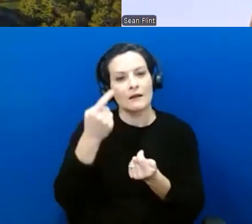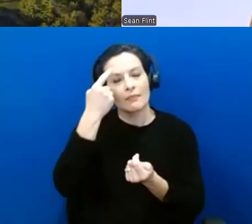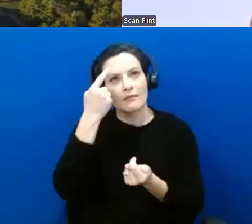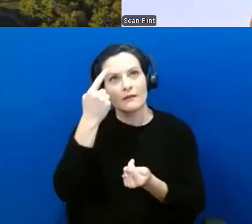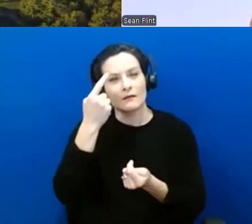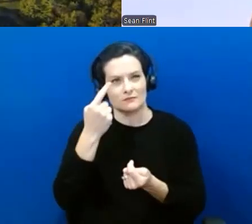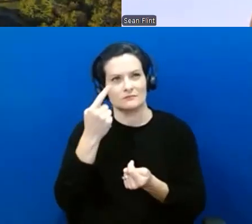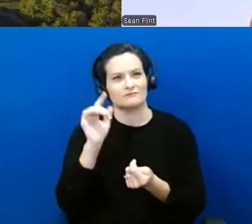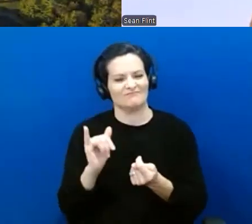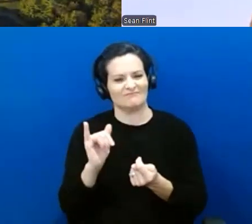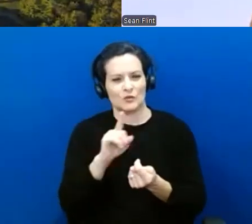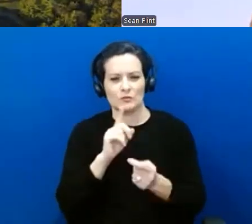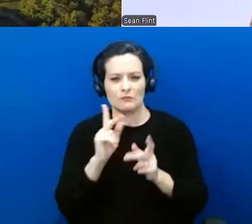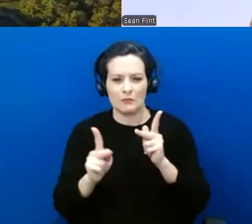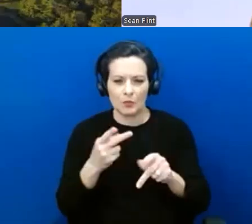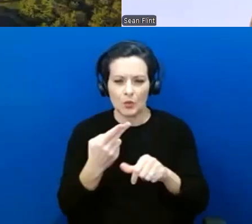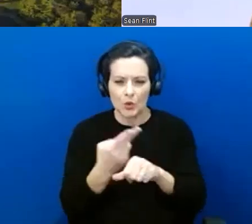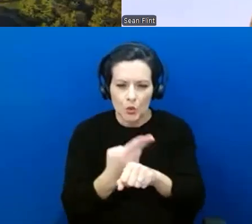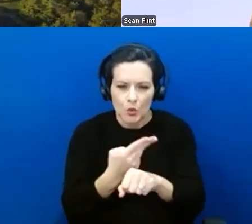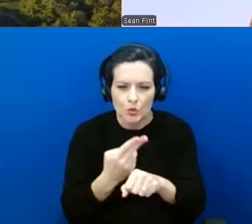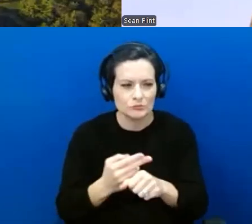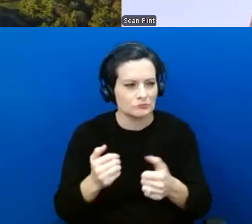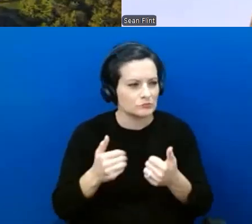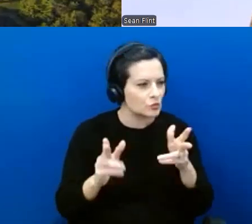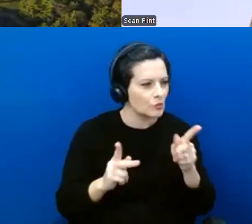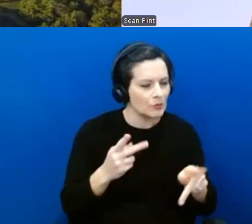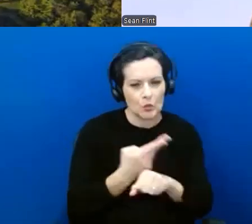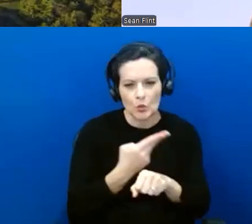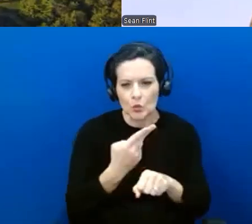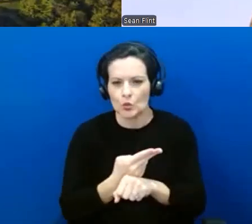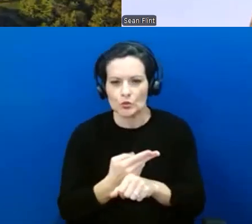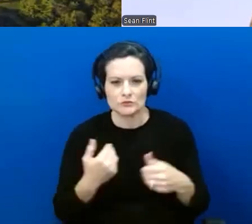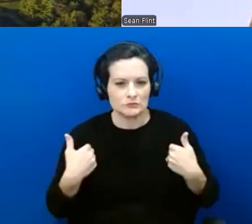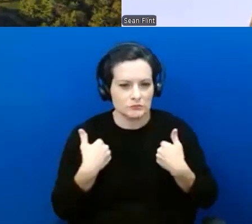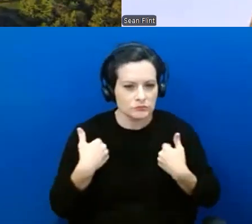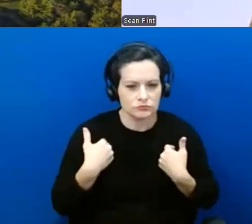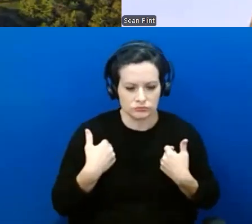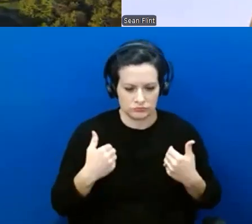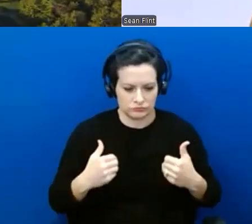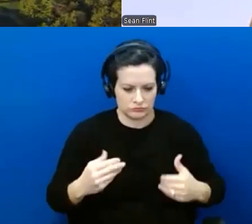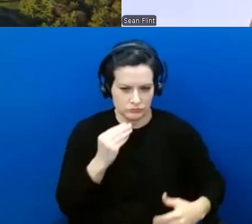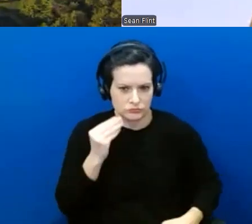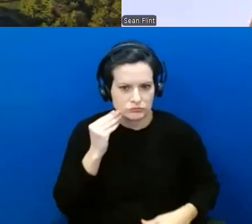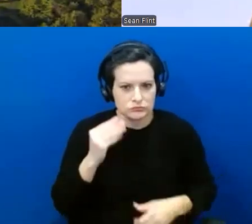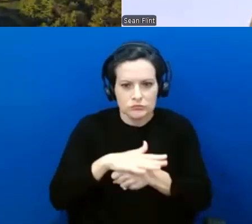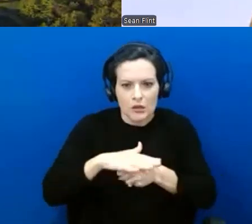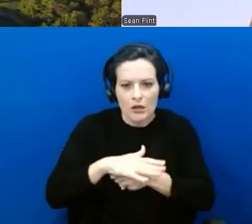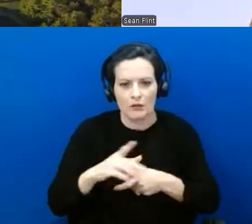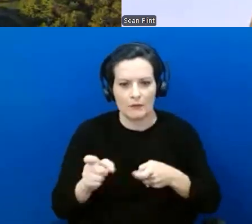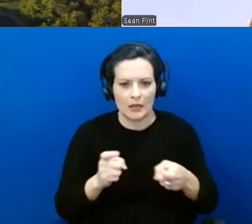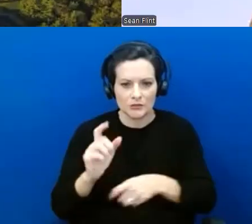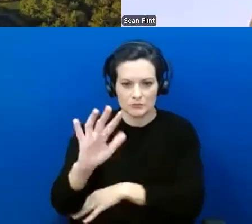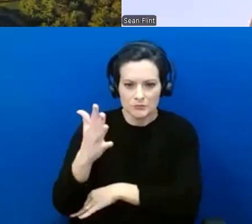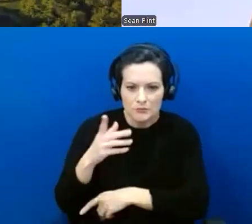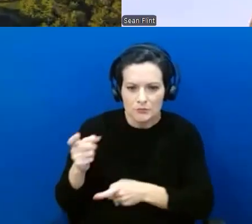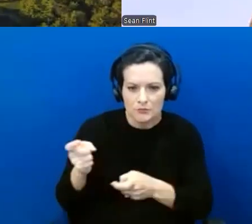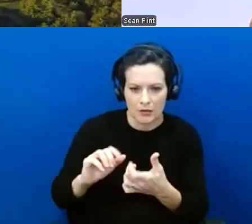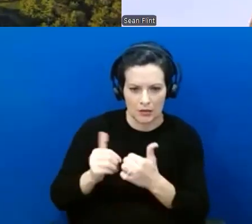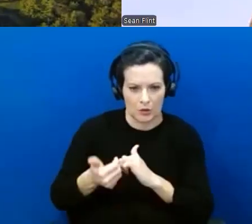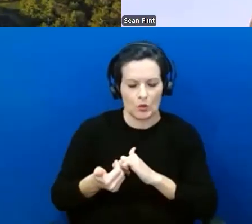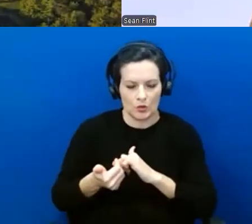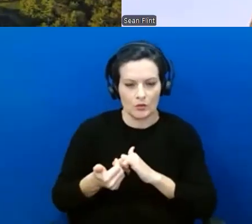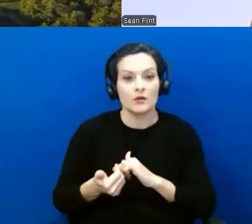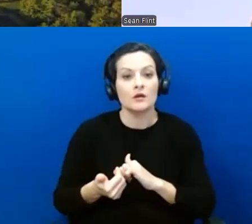and recreation and forest management and wildlife habitat management? I know when I worked for the Maryland Department of Natural Resources,